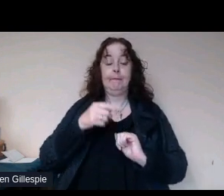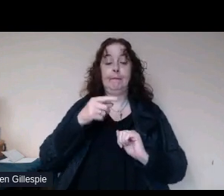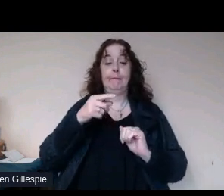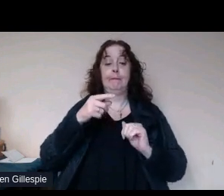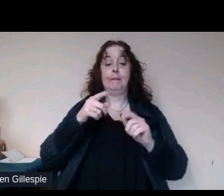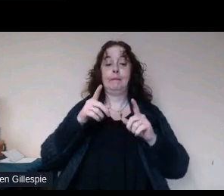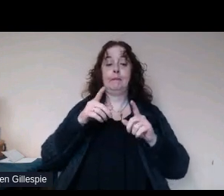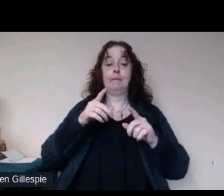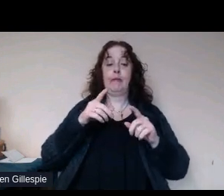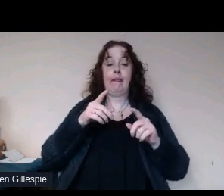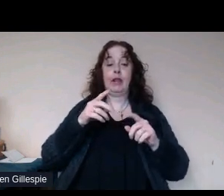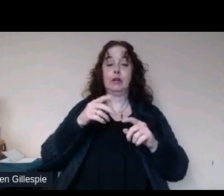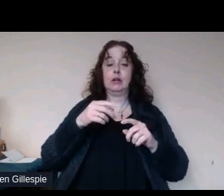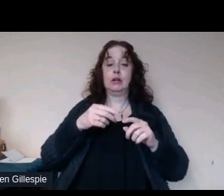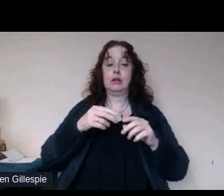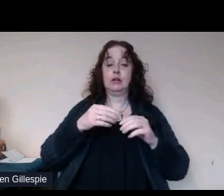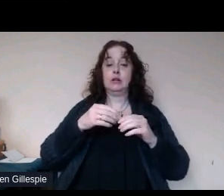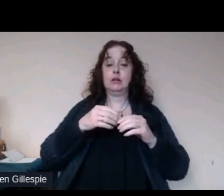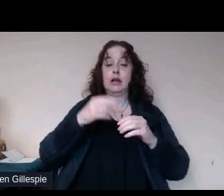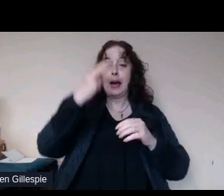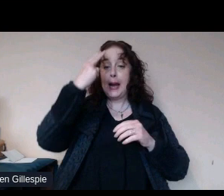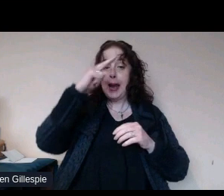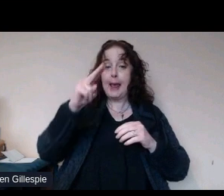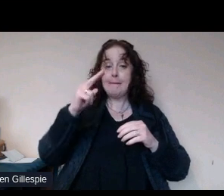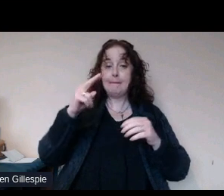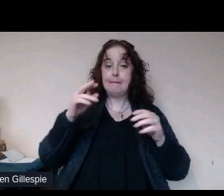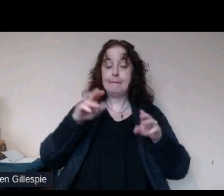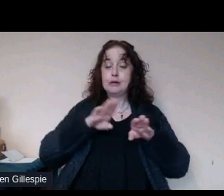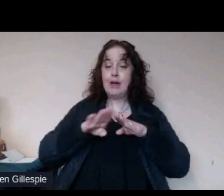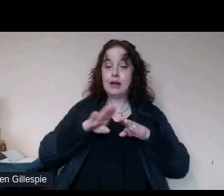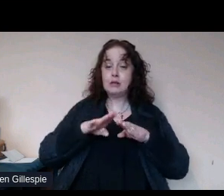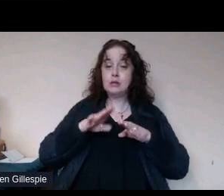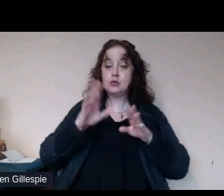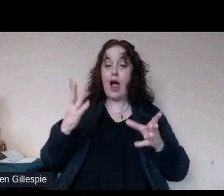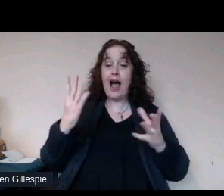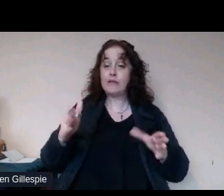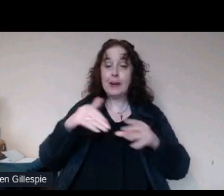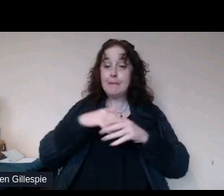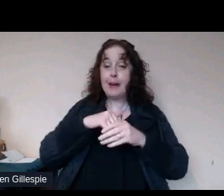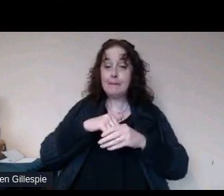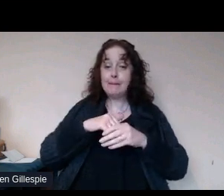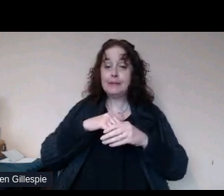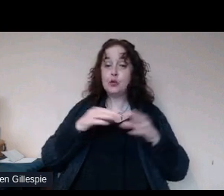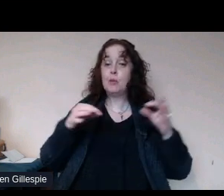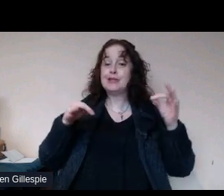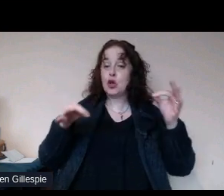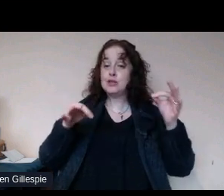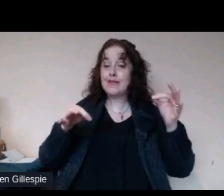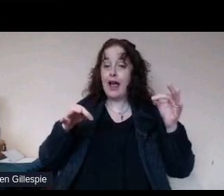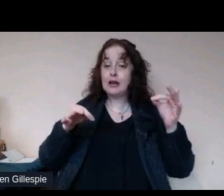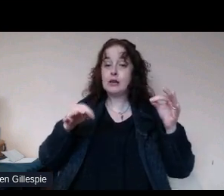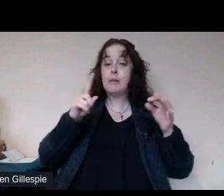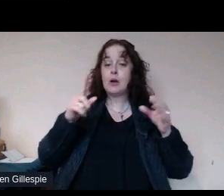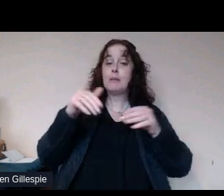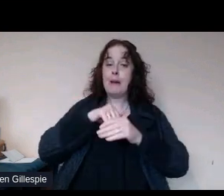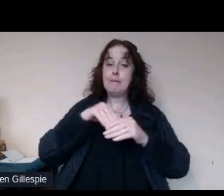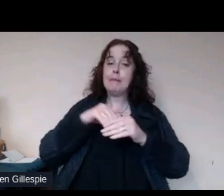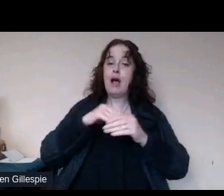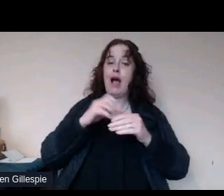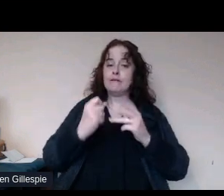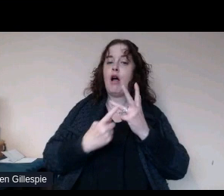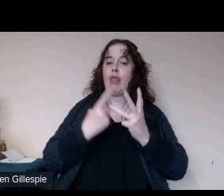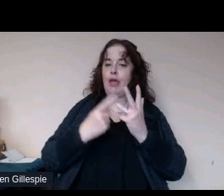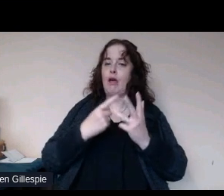is, by becoming a member, for example, you don't need to be a member to get certified, but members have some other